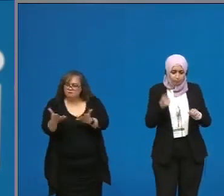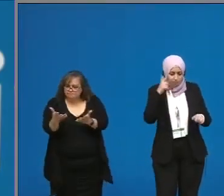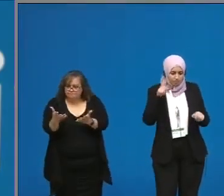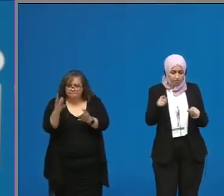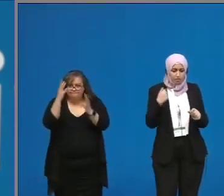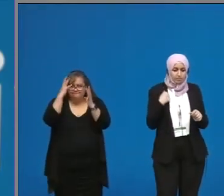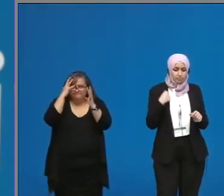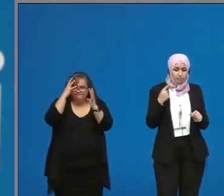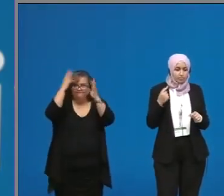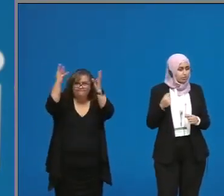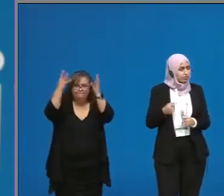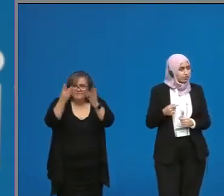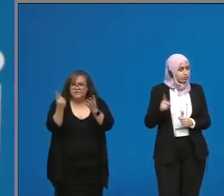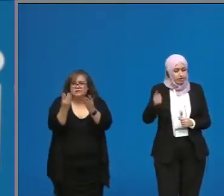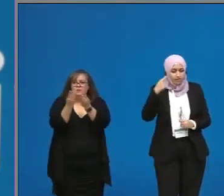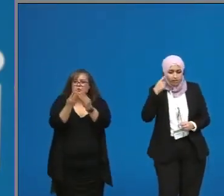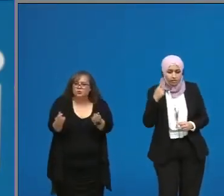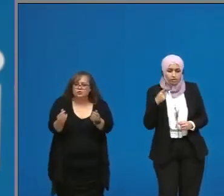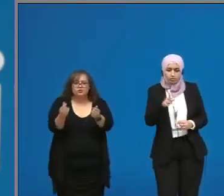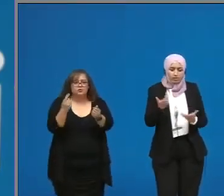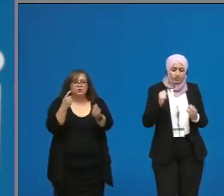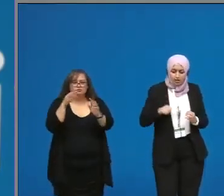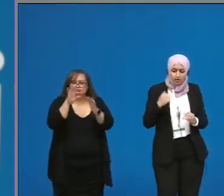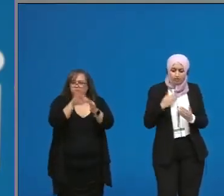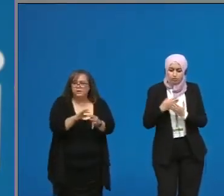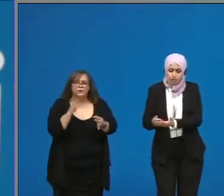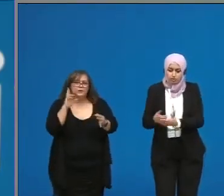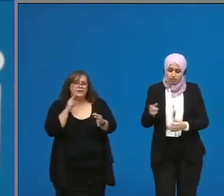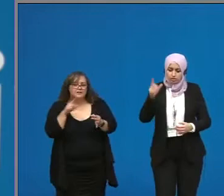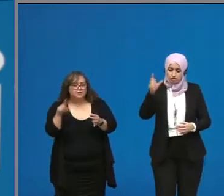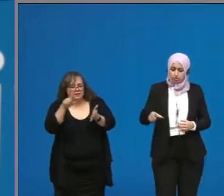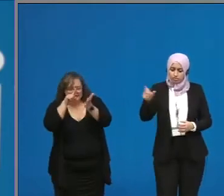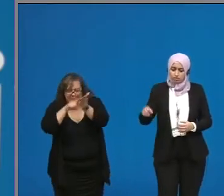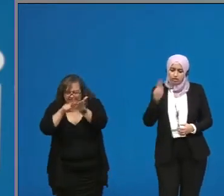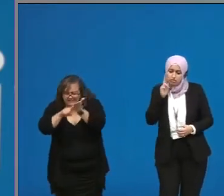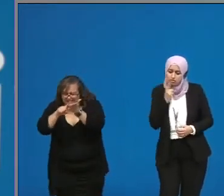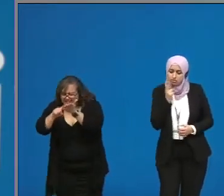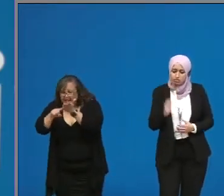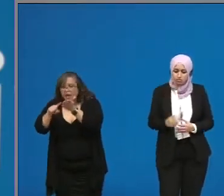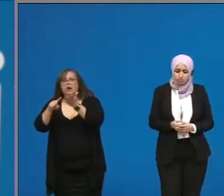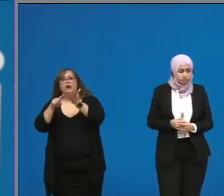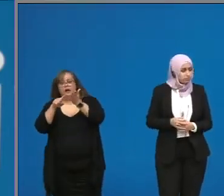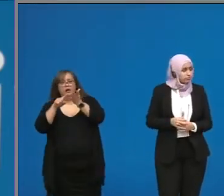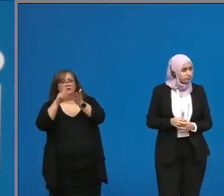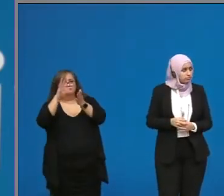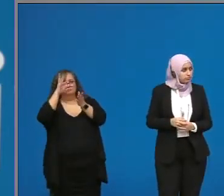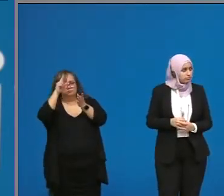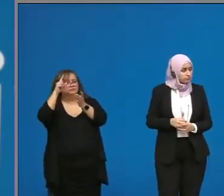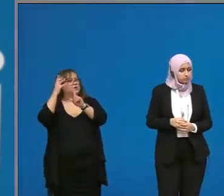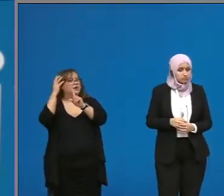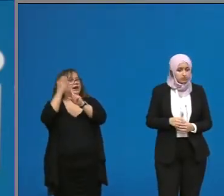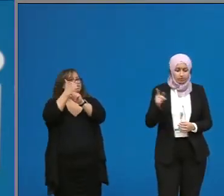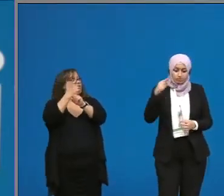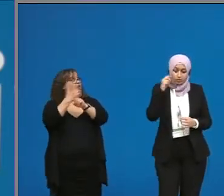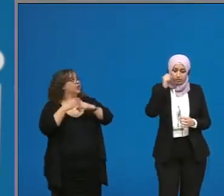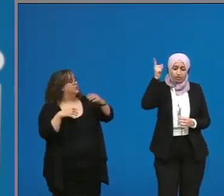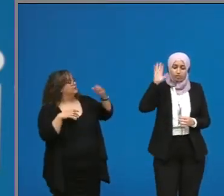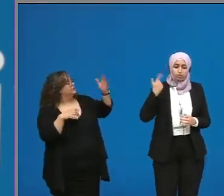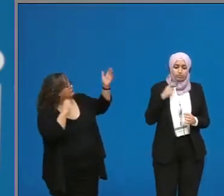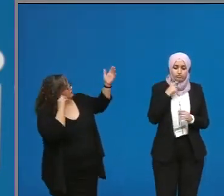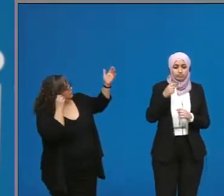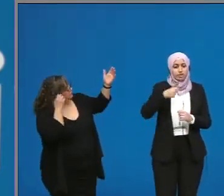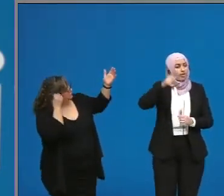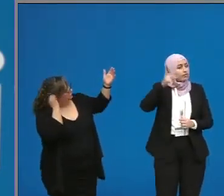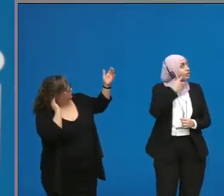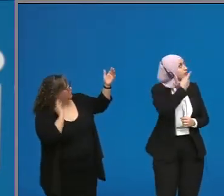people? Research it. And so he researched what they need, what their problems are, and he came up with avatars. I believe we have an animation here. Let